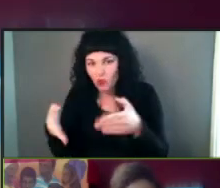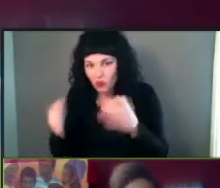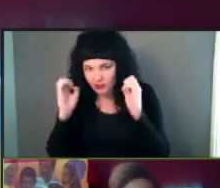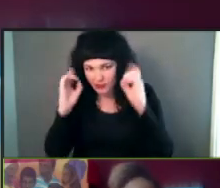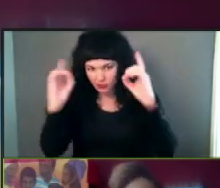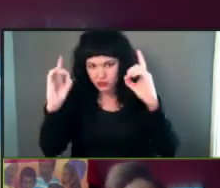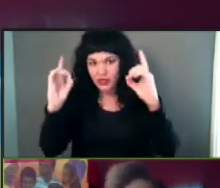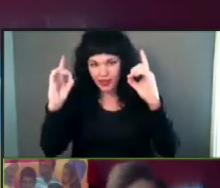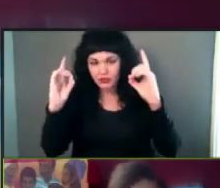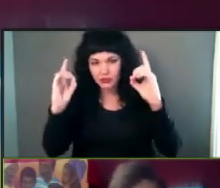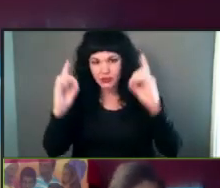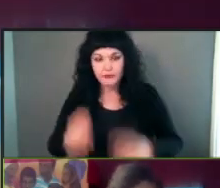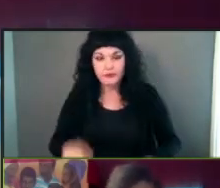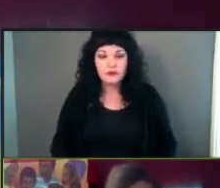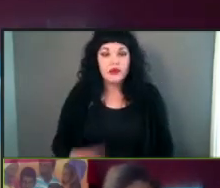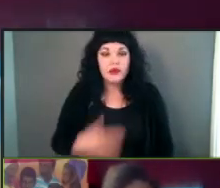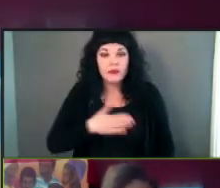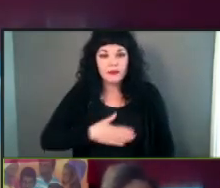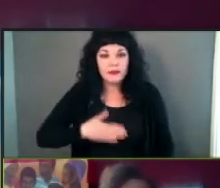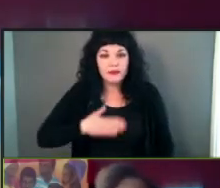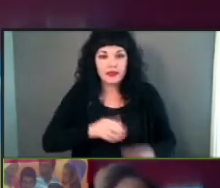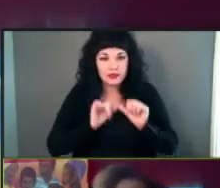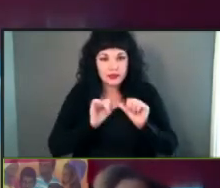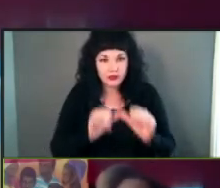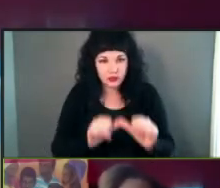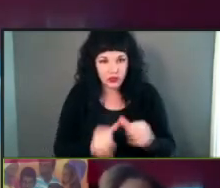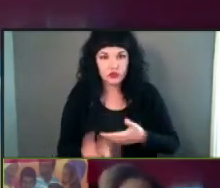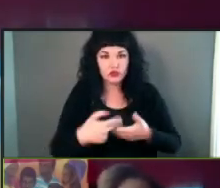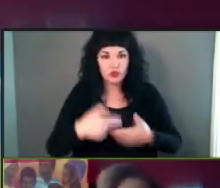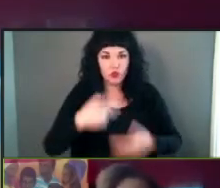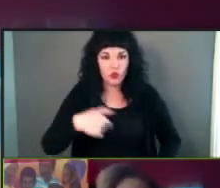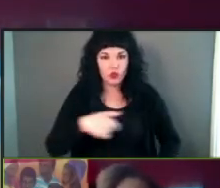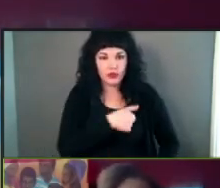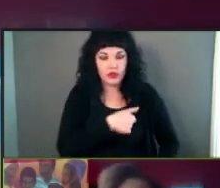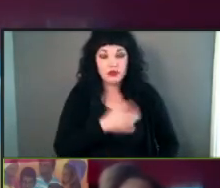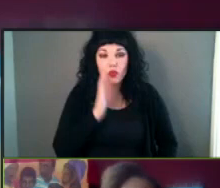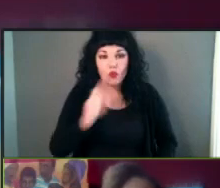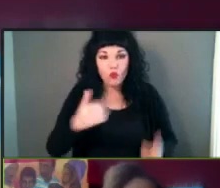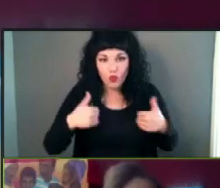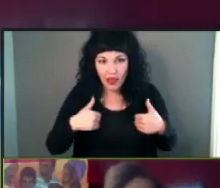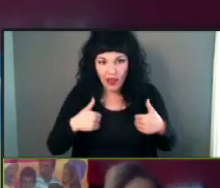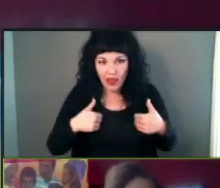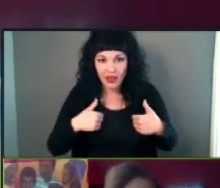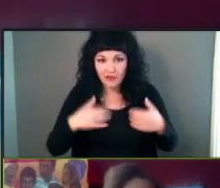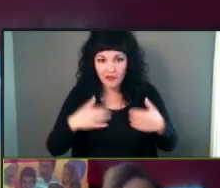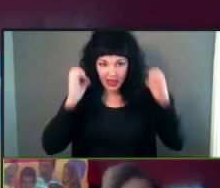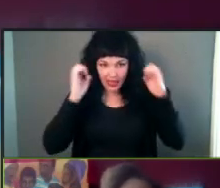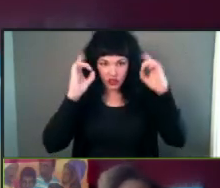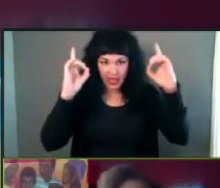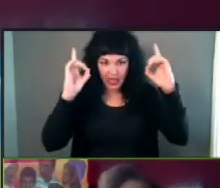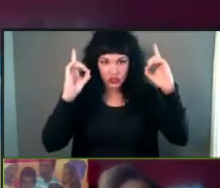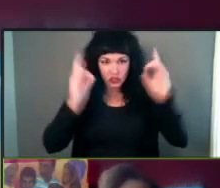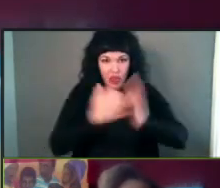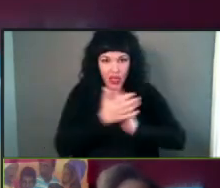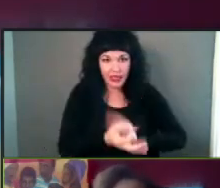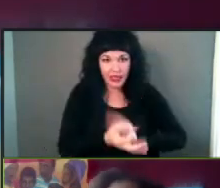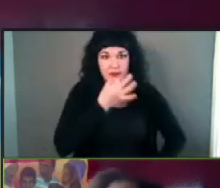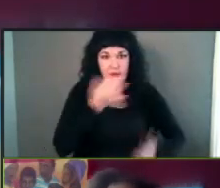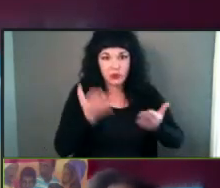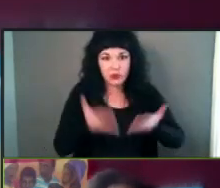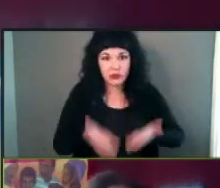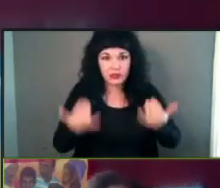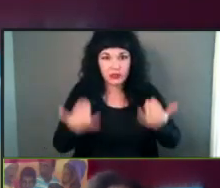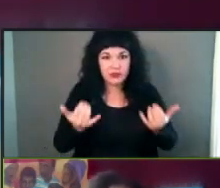our educational experts to learn more of what are the opportunities that are moving forward for the summer. And